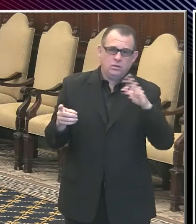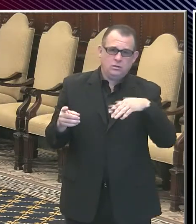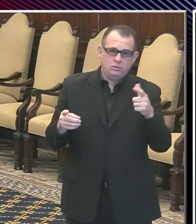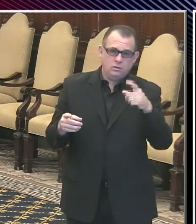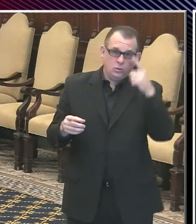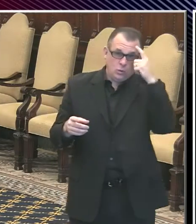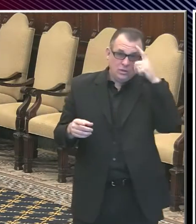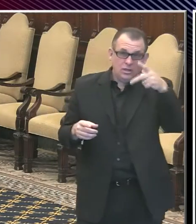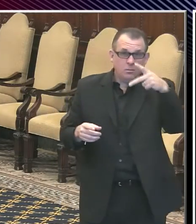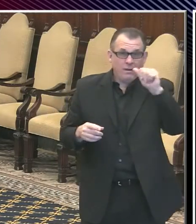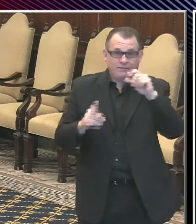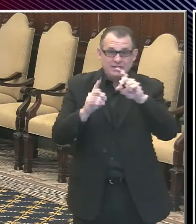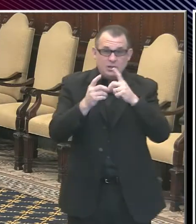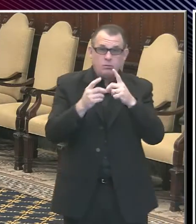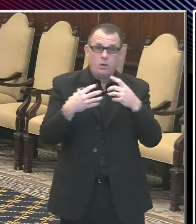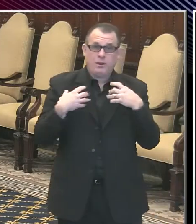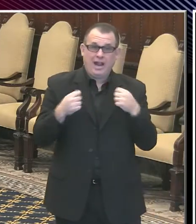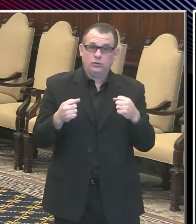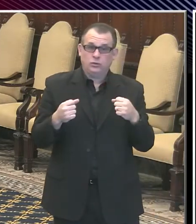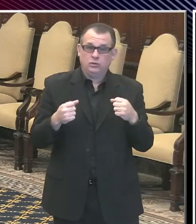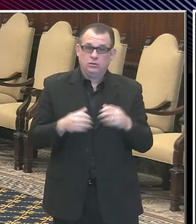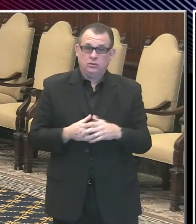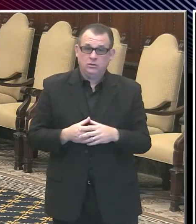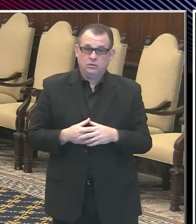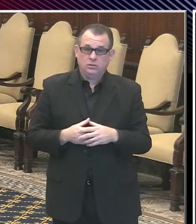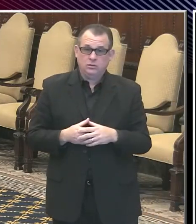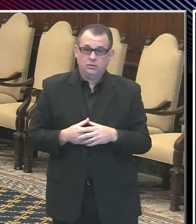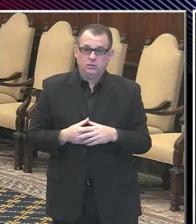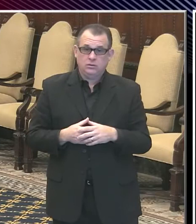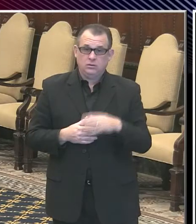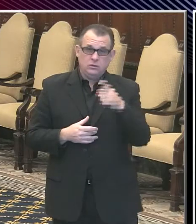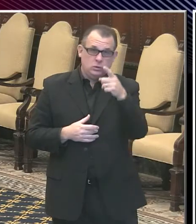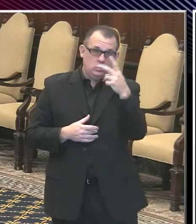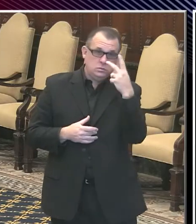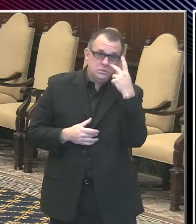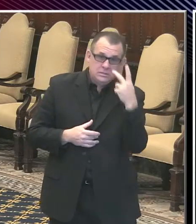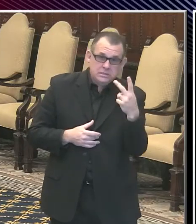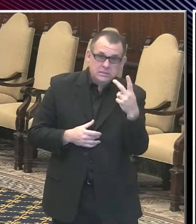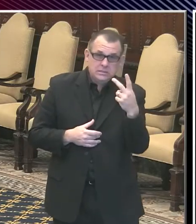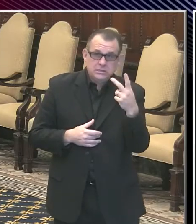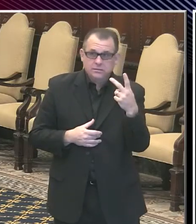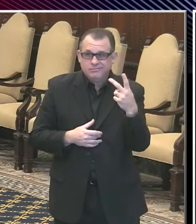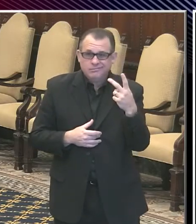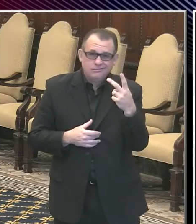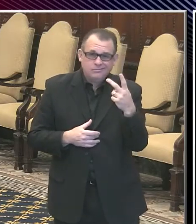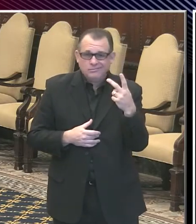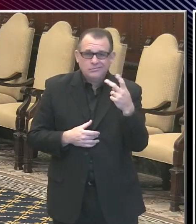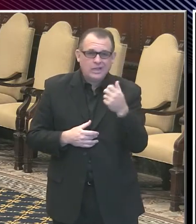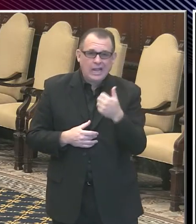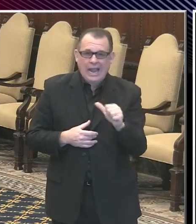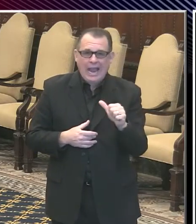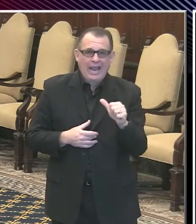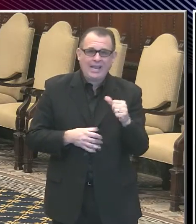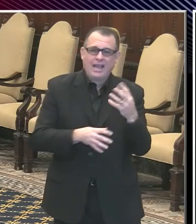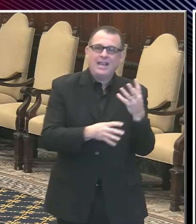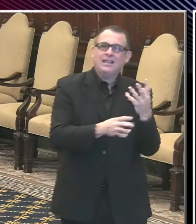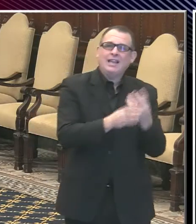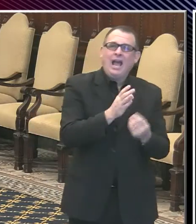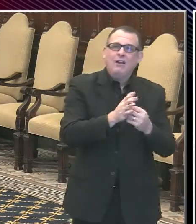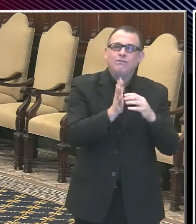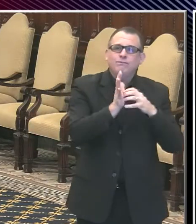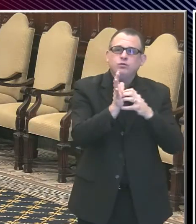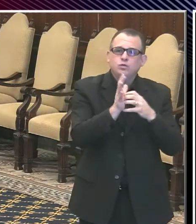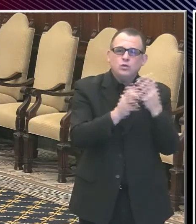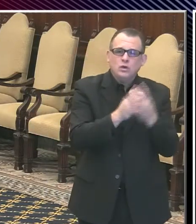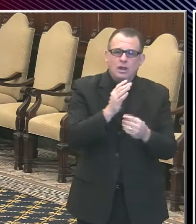Pennsylvania Department of Health, do you see any deficiencies there with how the Pennsylvania Department of